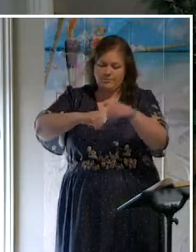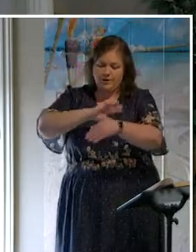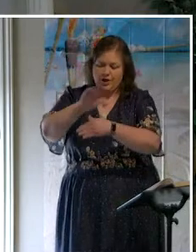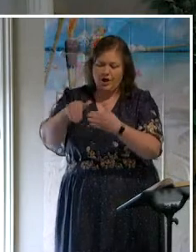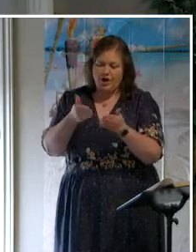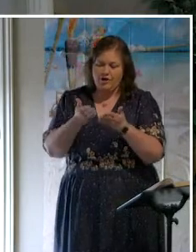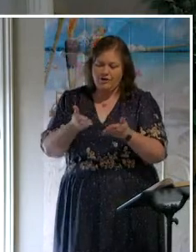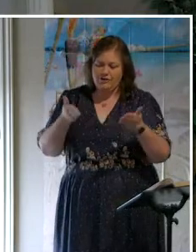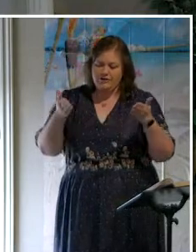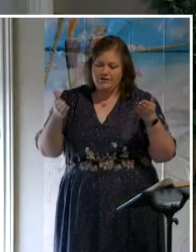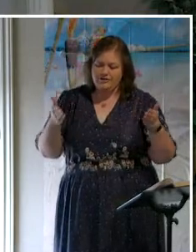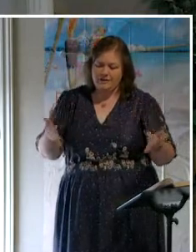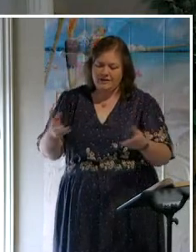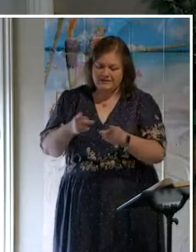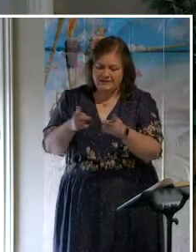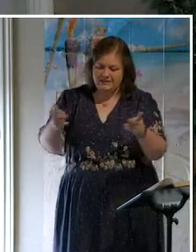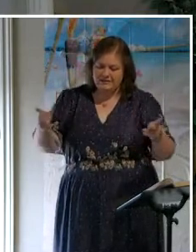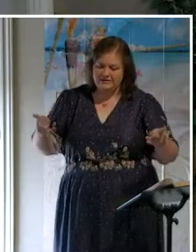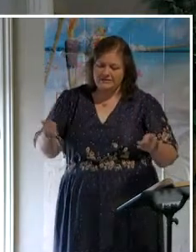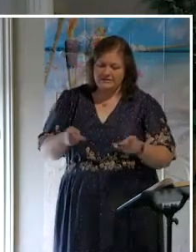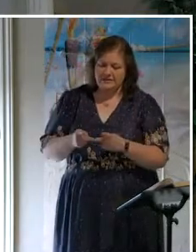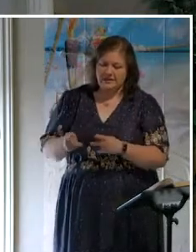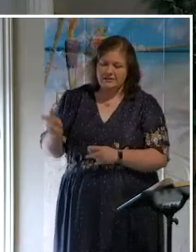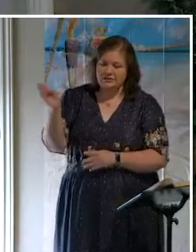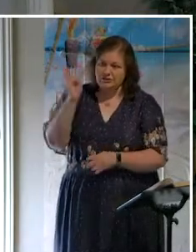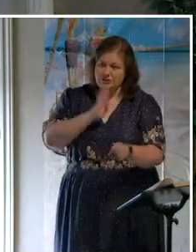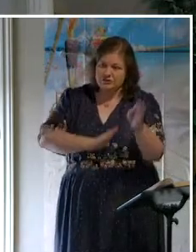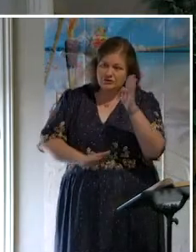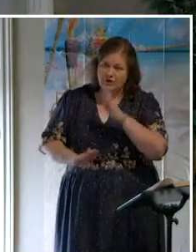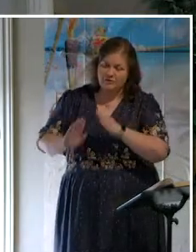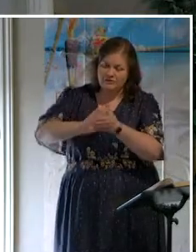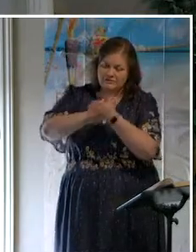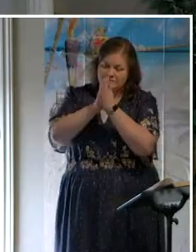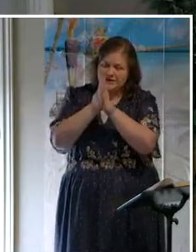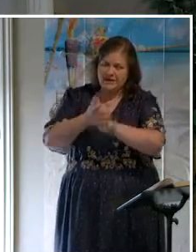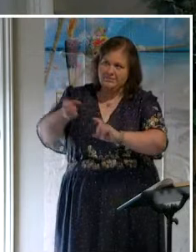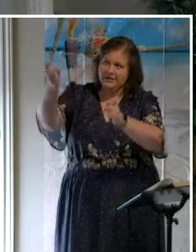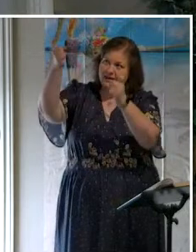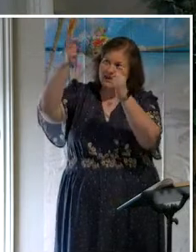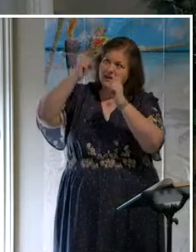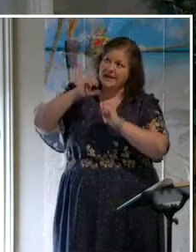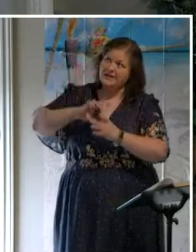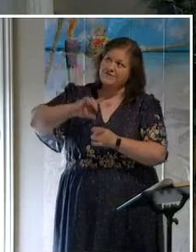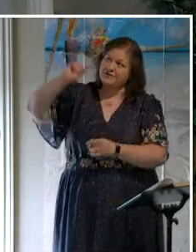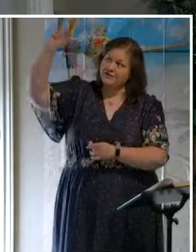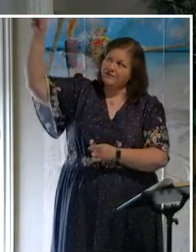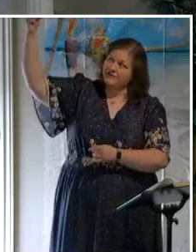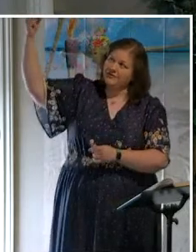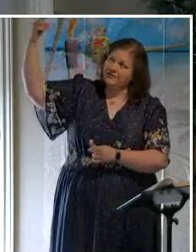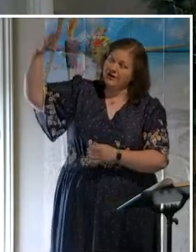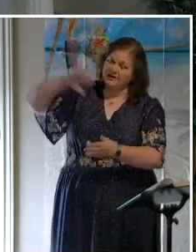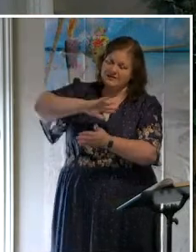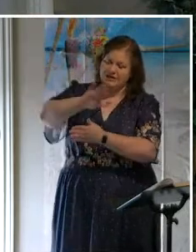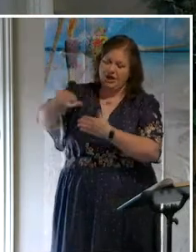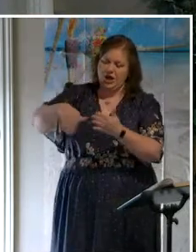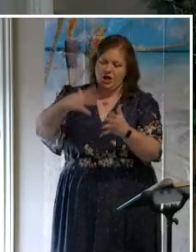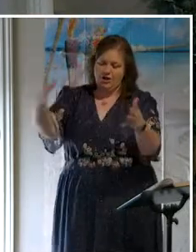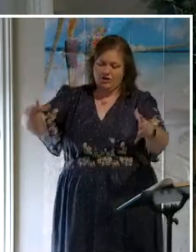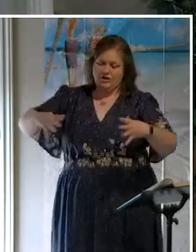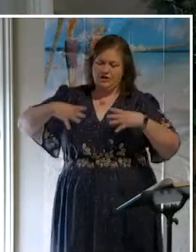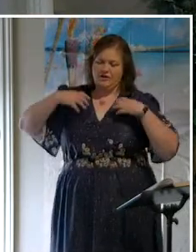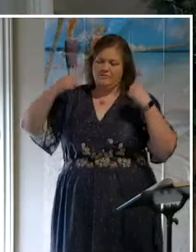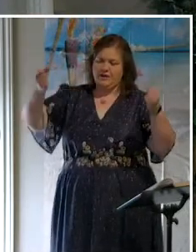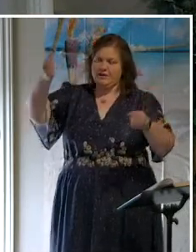Trials become a gift of God's grace. Almighty God, you know what